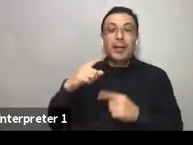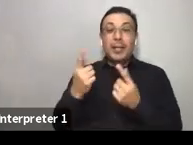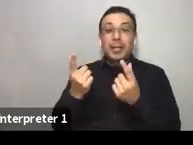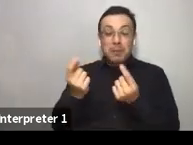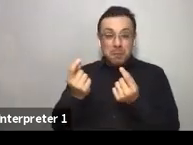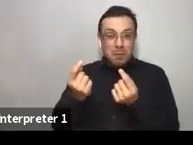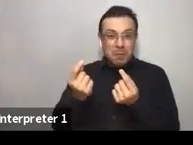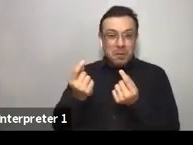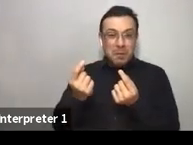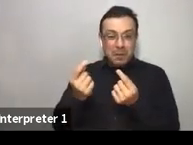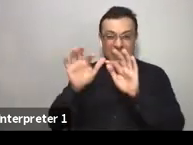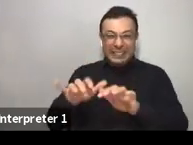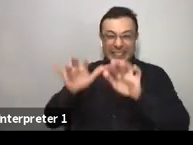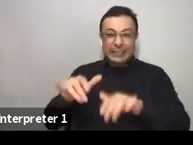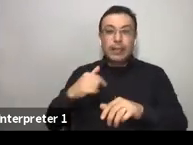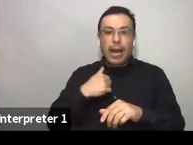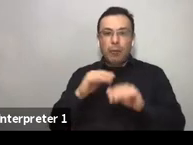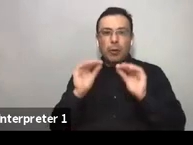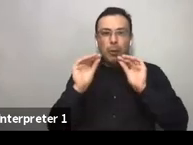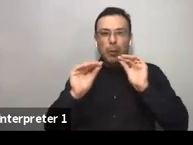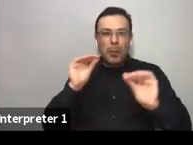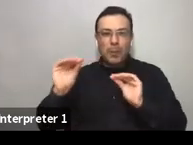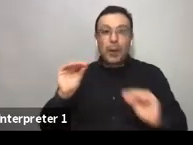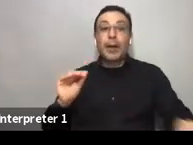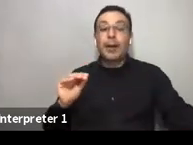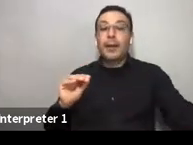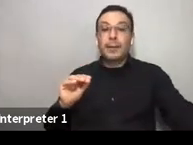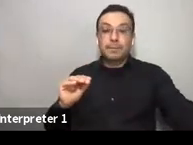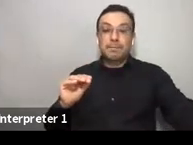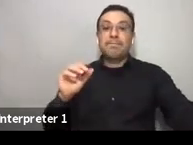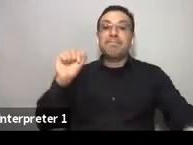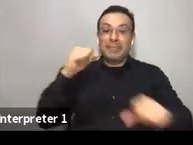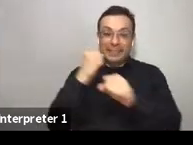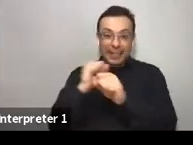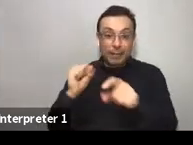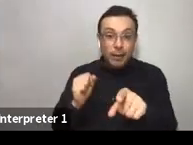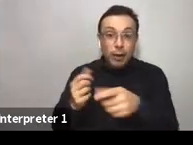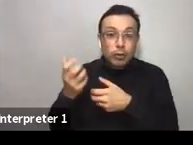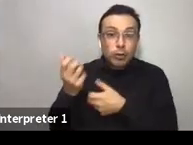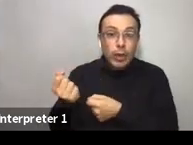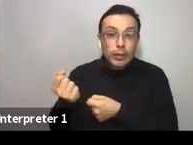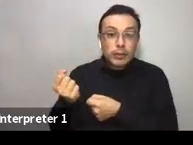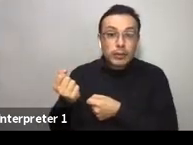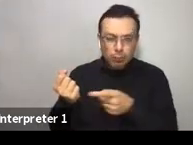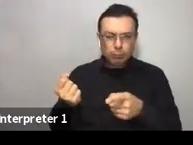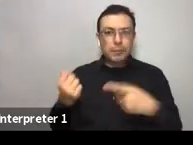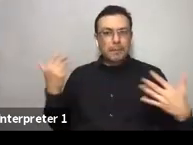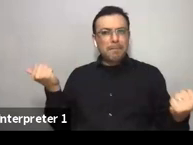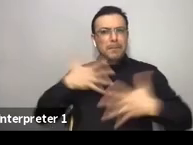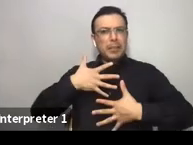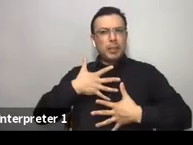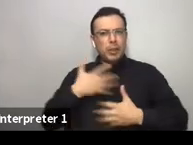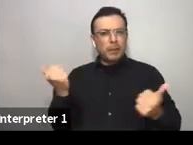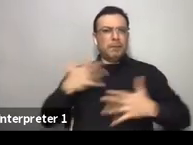safety. Trust. Yes. Yes. Fear.